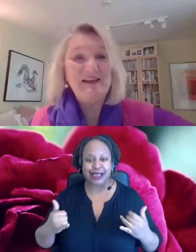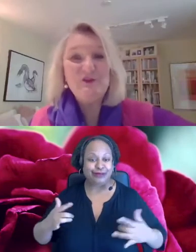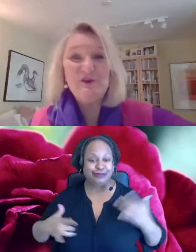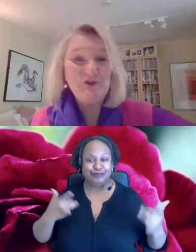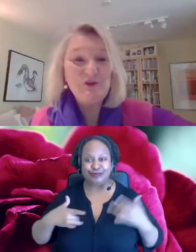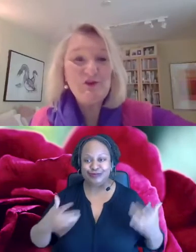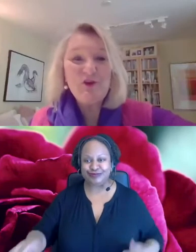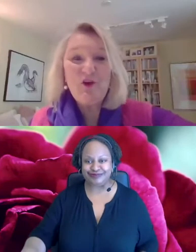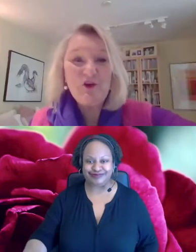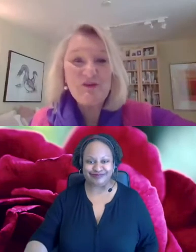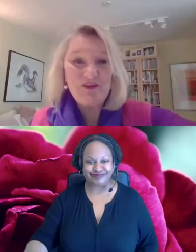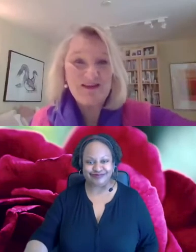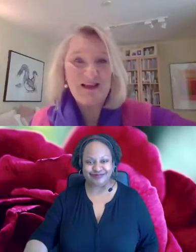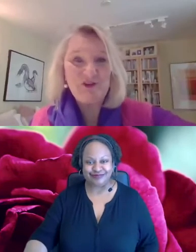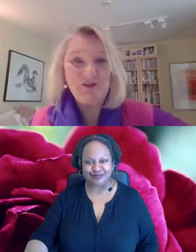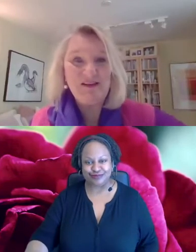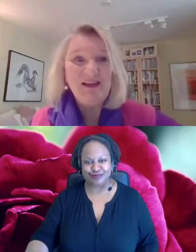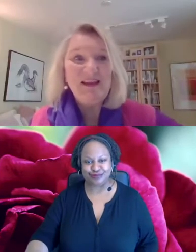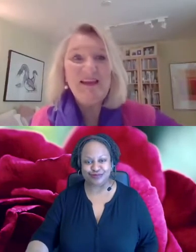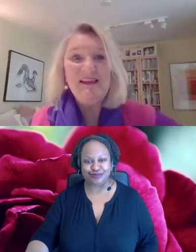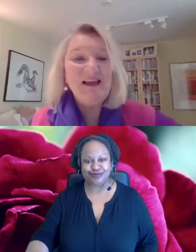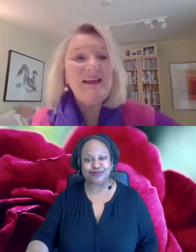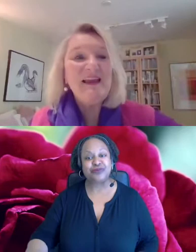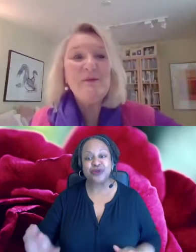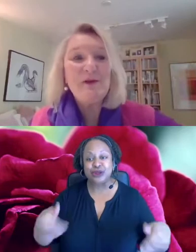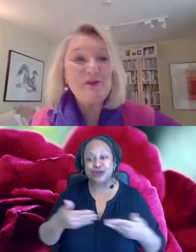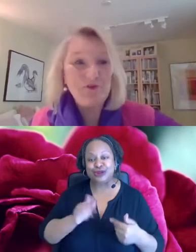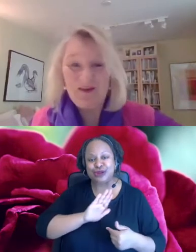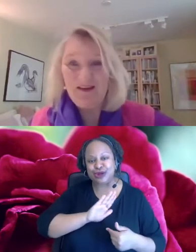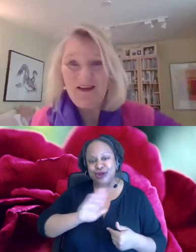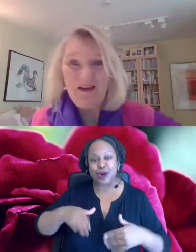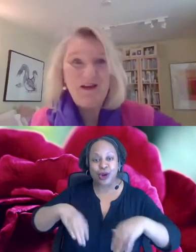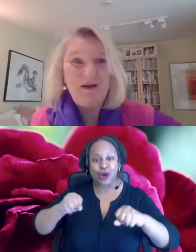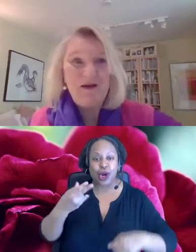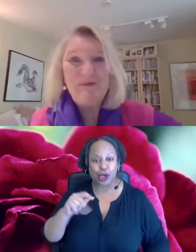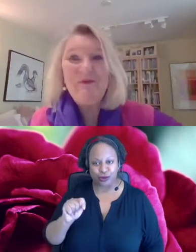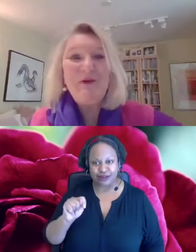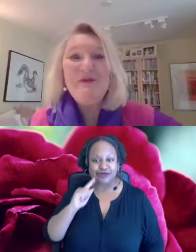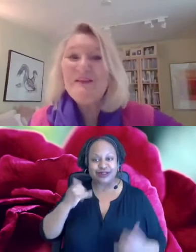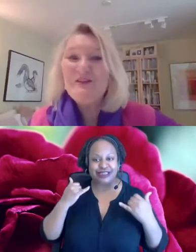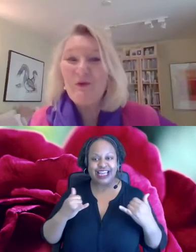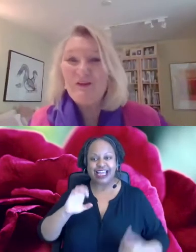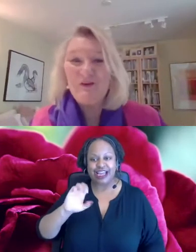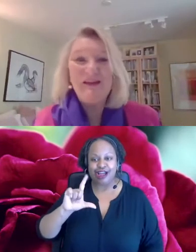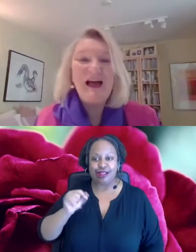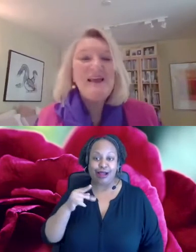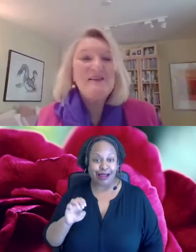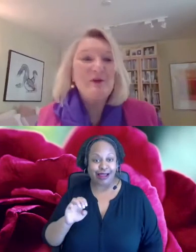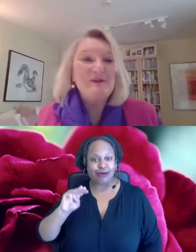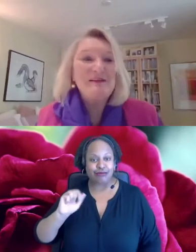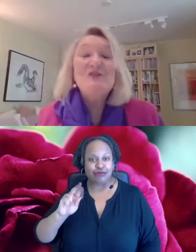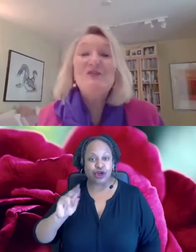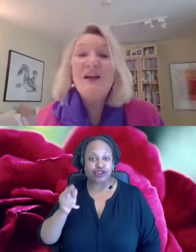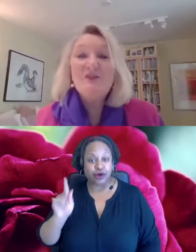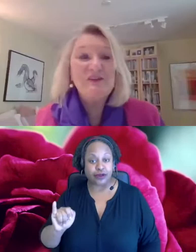to introduce you to your host for this session, Elahe Marjovi. Before moving to Toronto, Elahe's